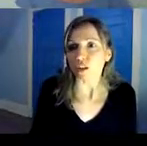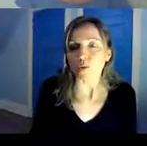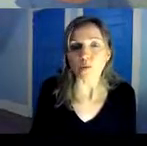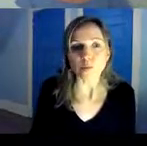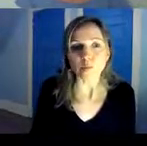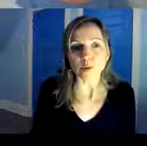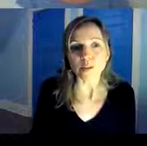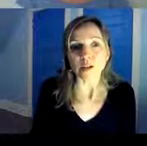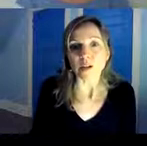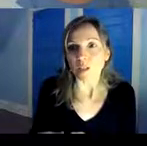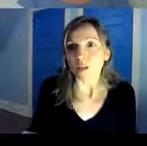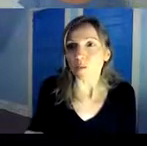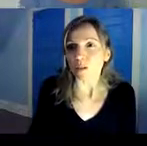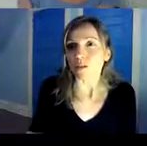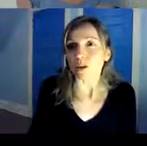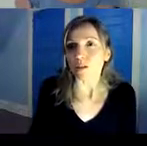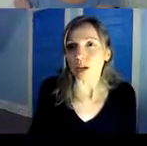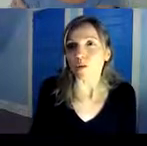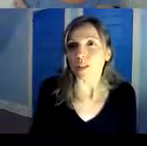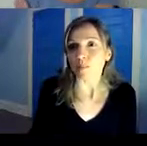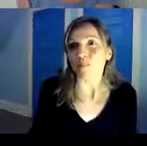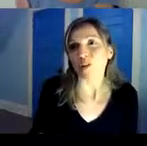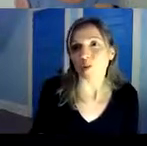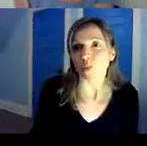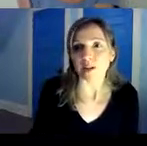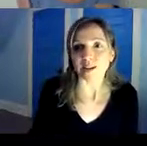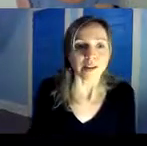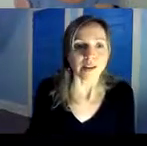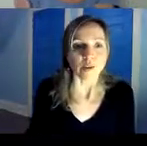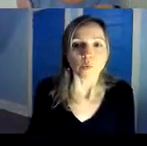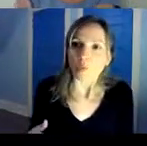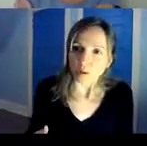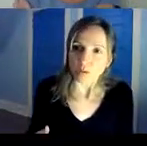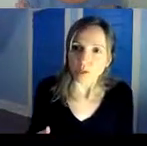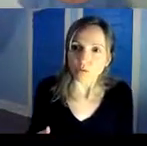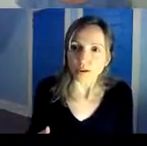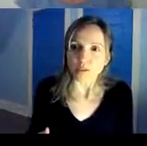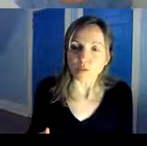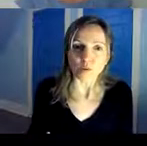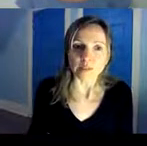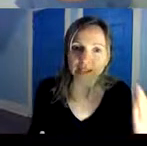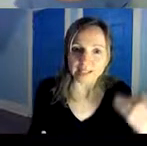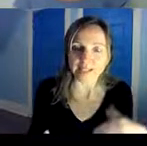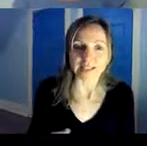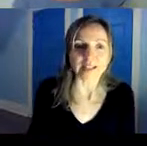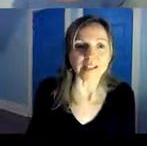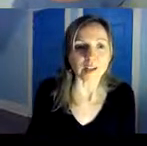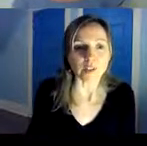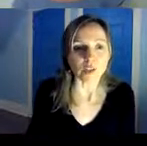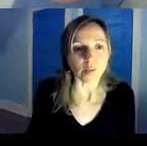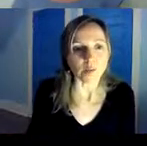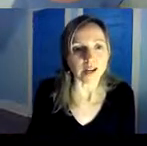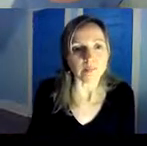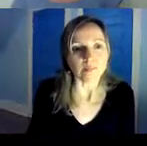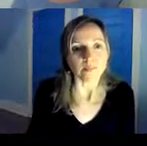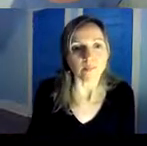exist in your neighborhood is really important because they might not be in your garden now, but they might be on their way. Reporting what you find is important. And the next slide is, I'm going